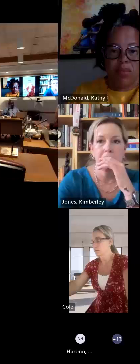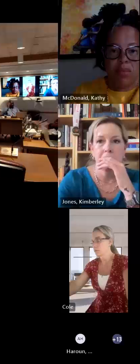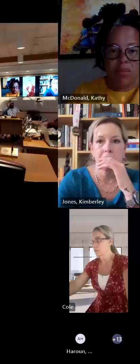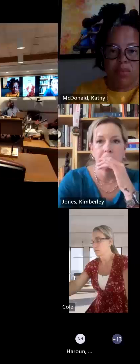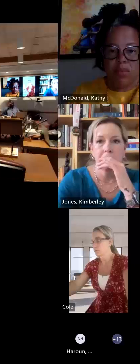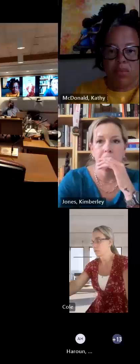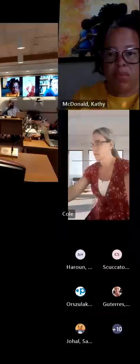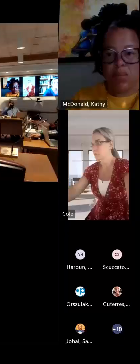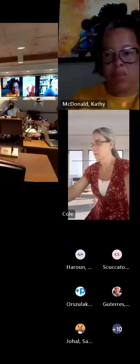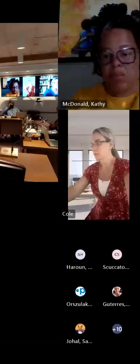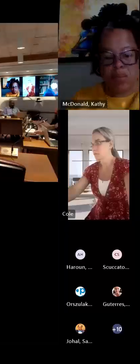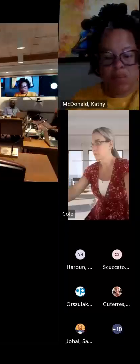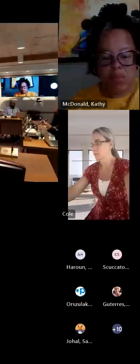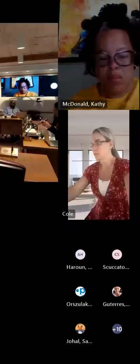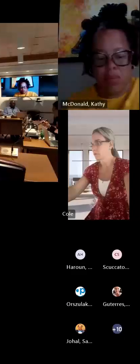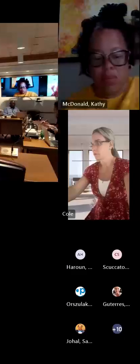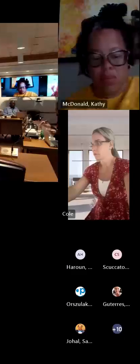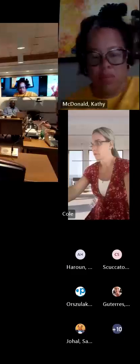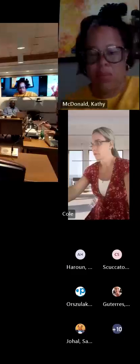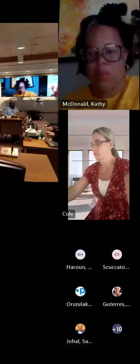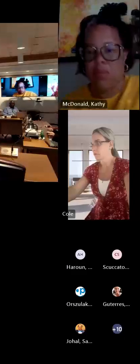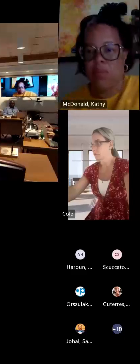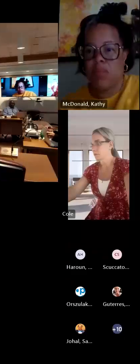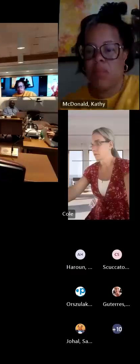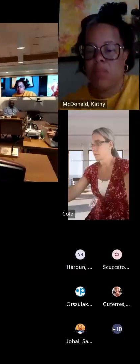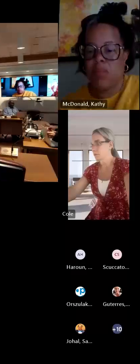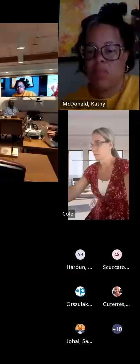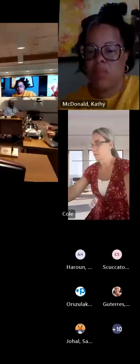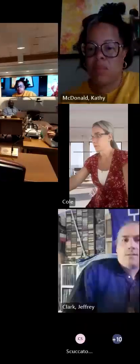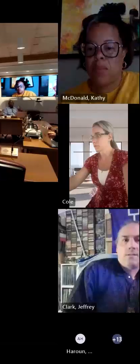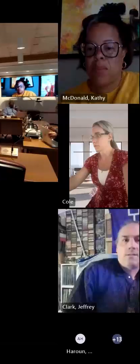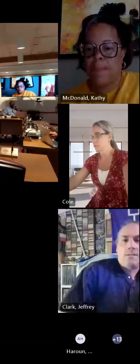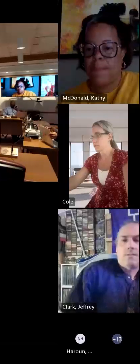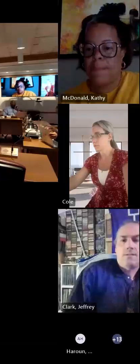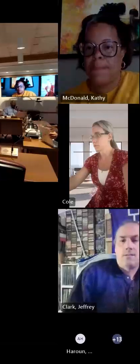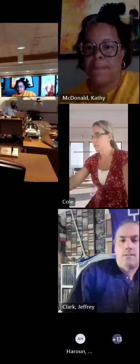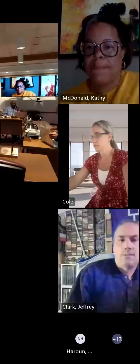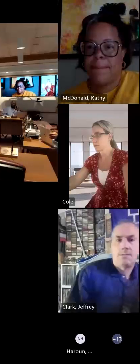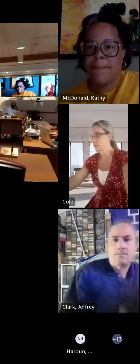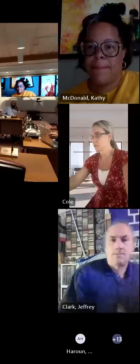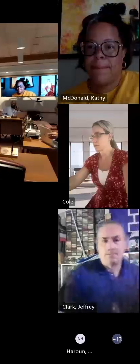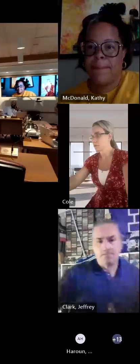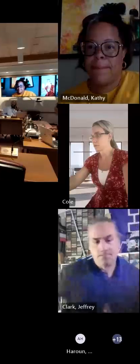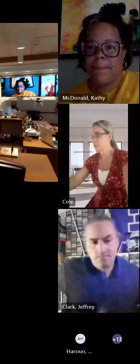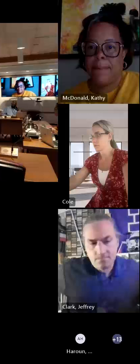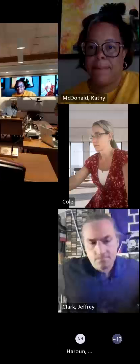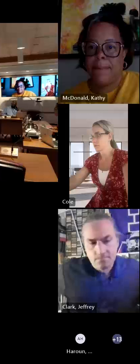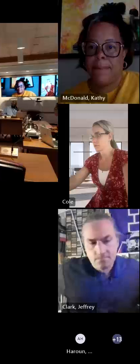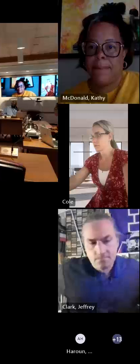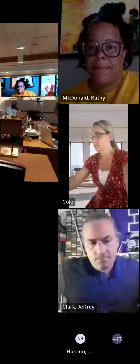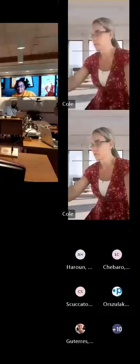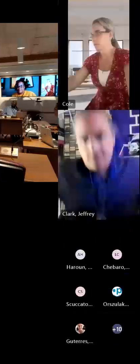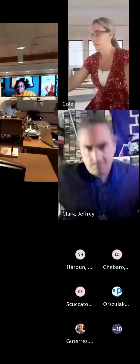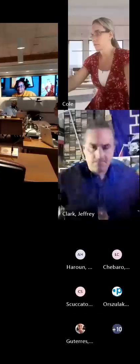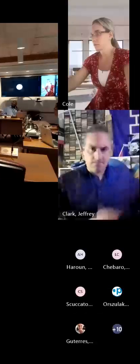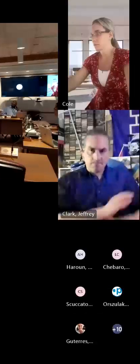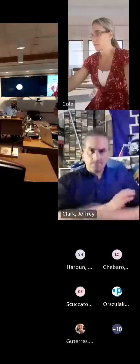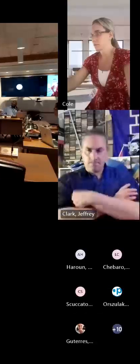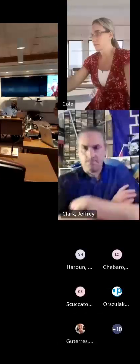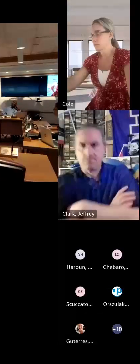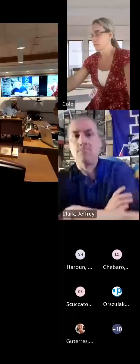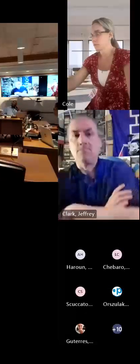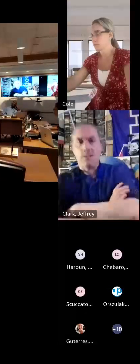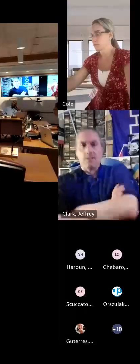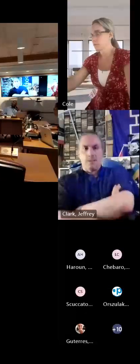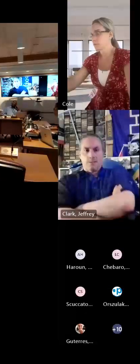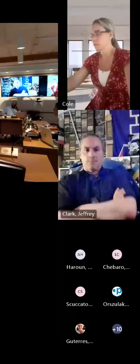Yeah. Or is it? To be sure. So as typical, because we've already covered revenue in the previously, we're